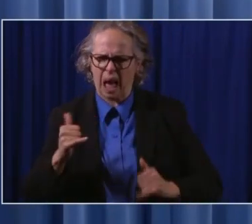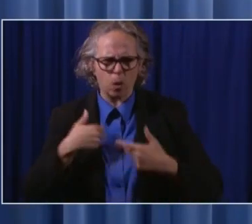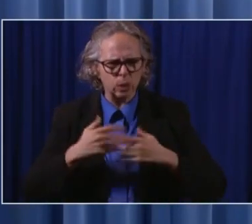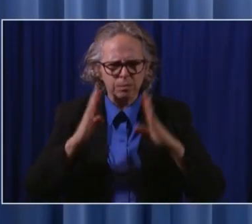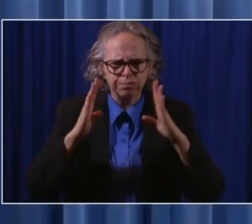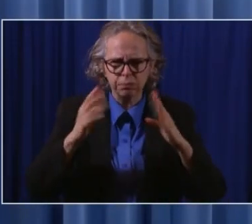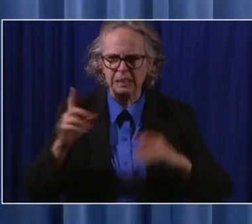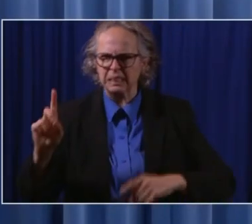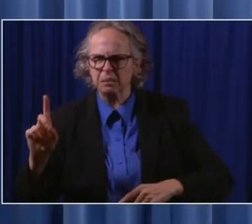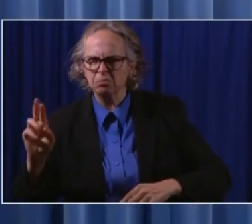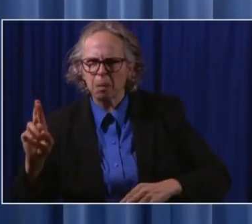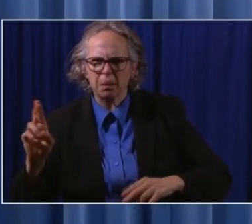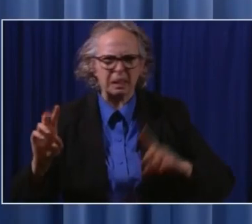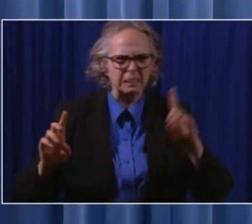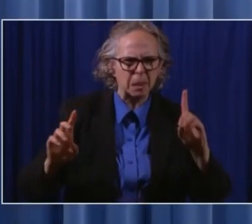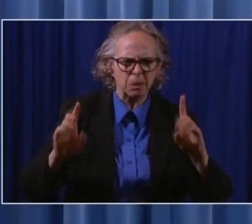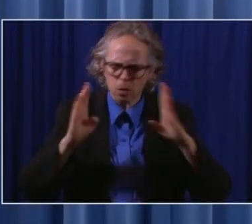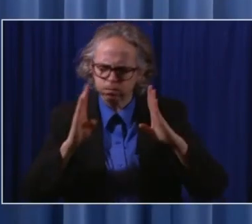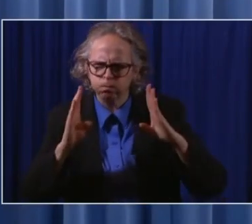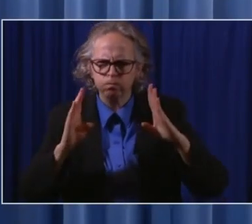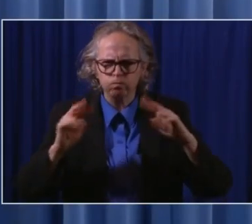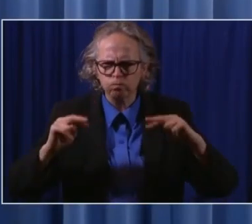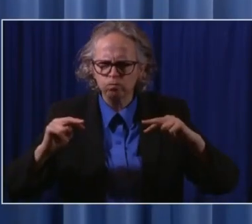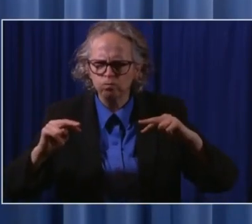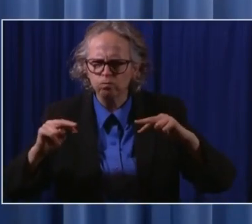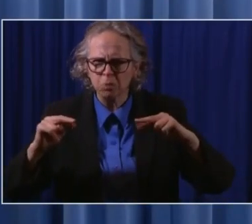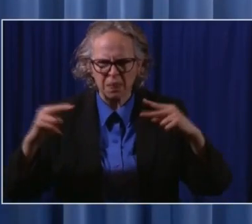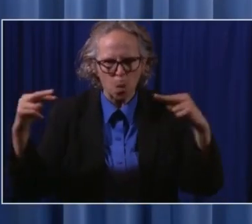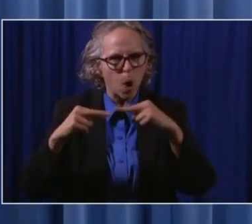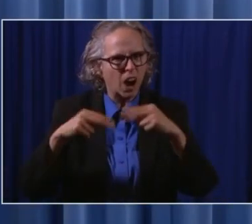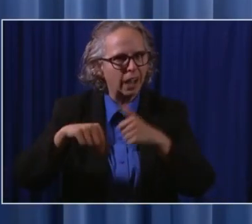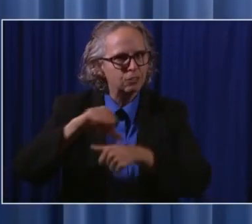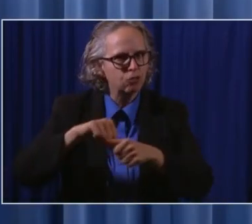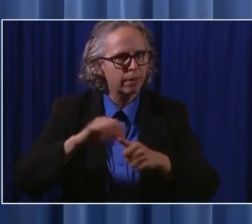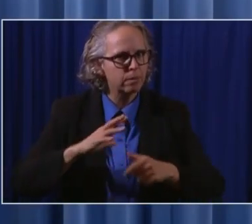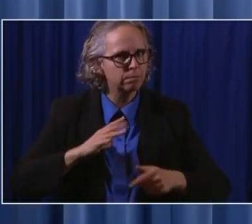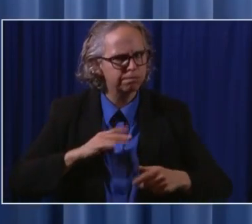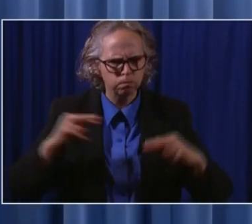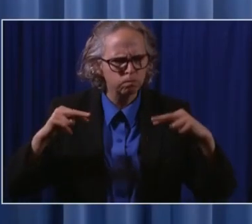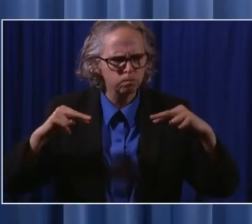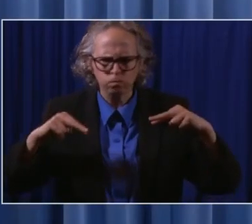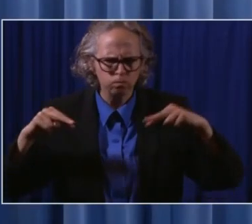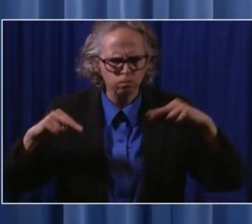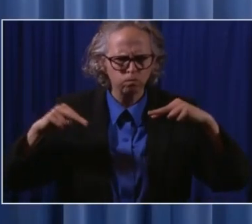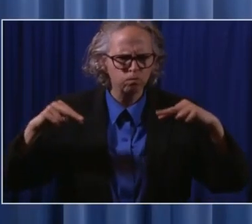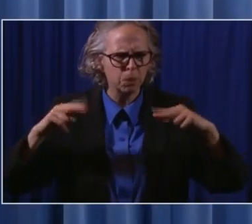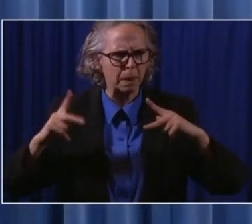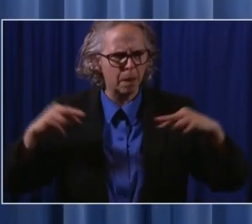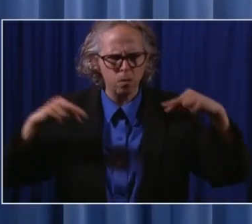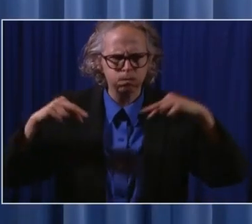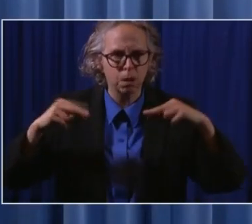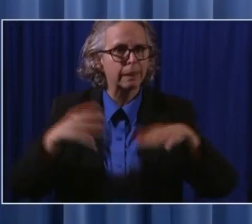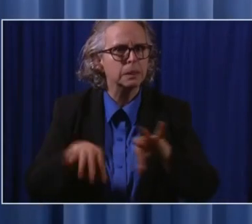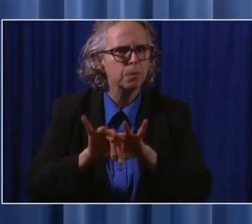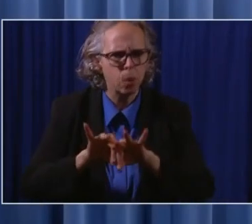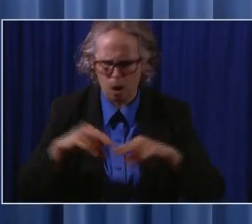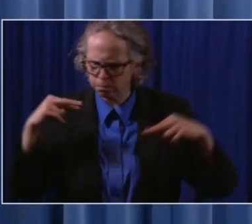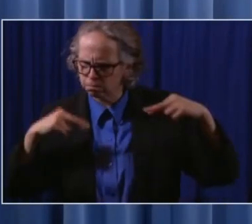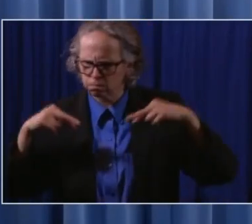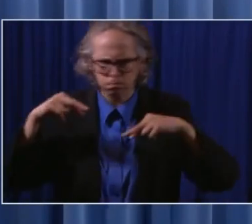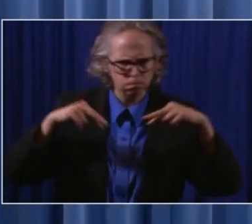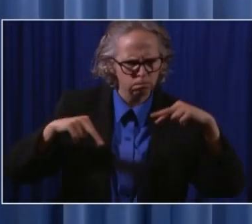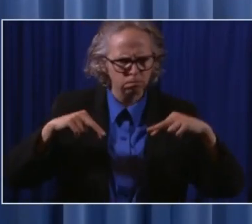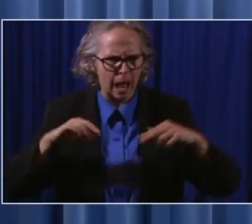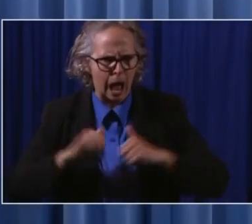Republican-Democrat vigilance, that one side's watching the other side, you know, is very, very important. And we've set up that system